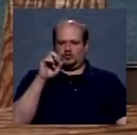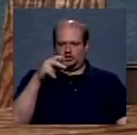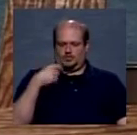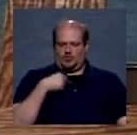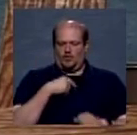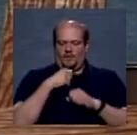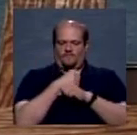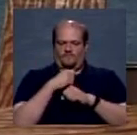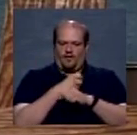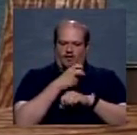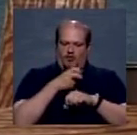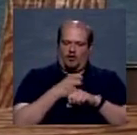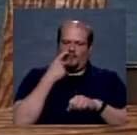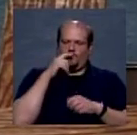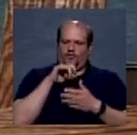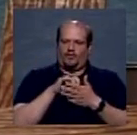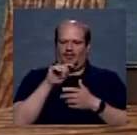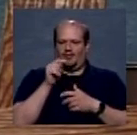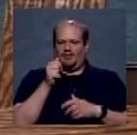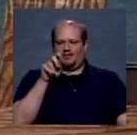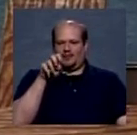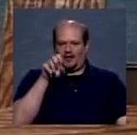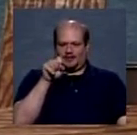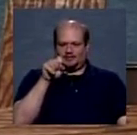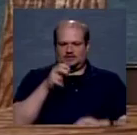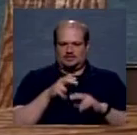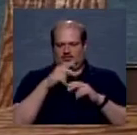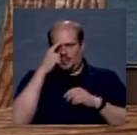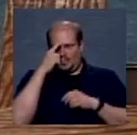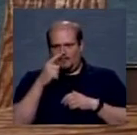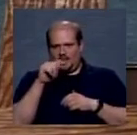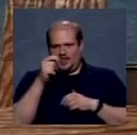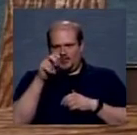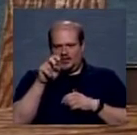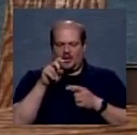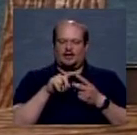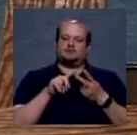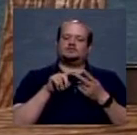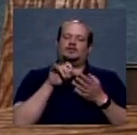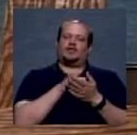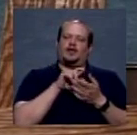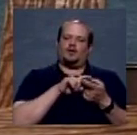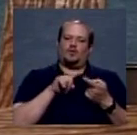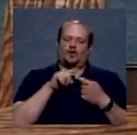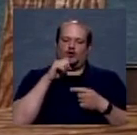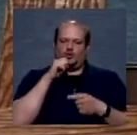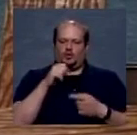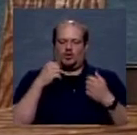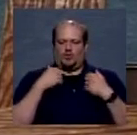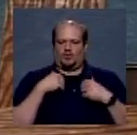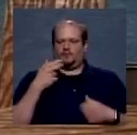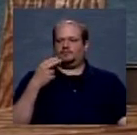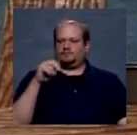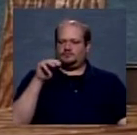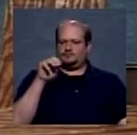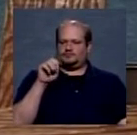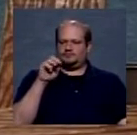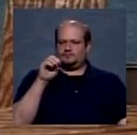our taxes to be raised, the penny tax, that when you don't have